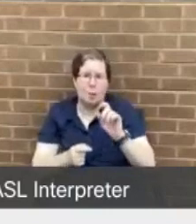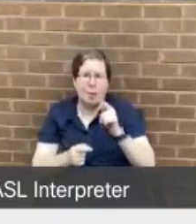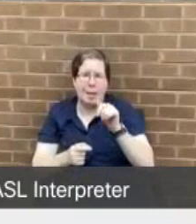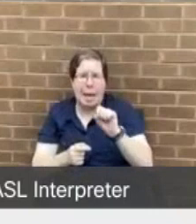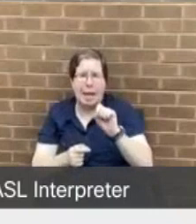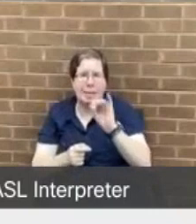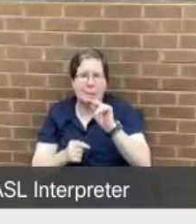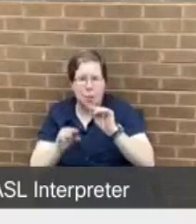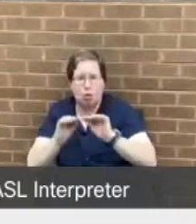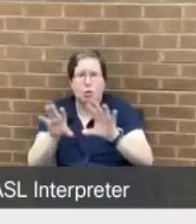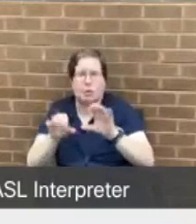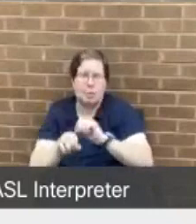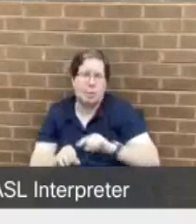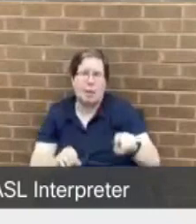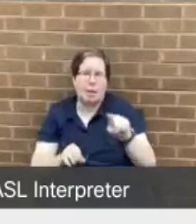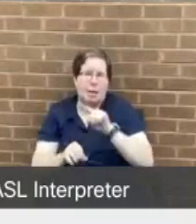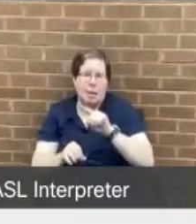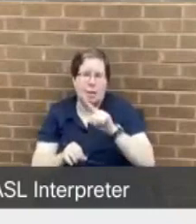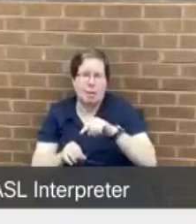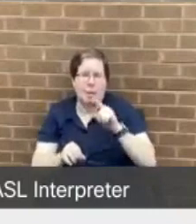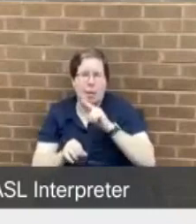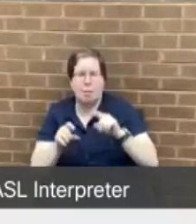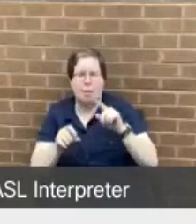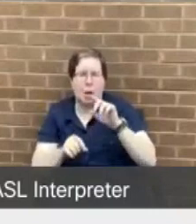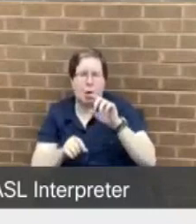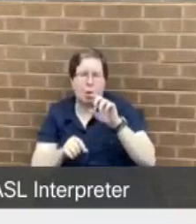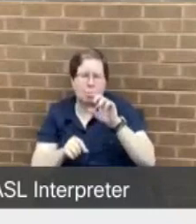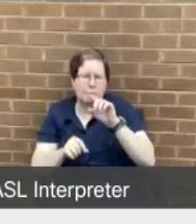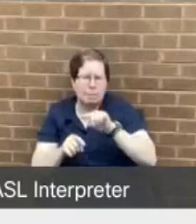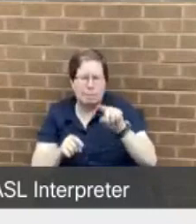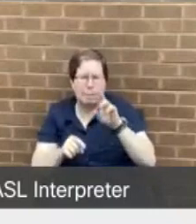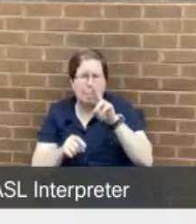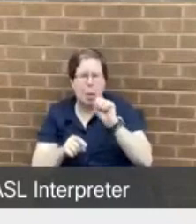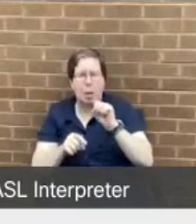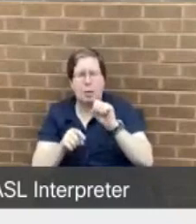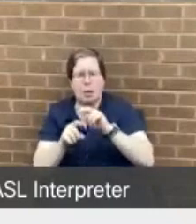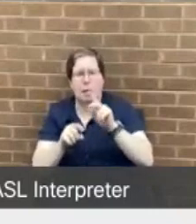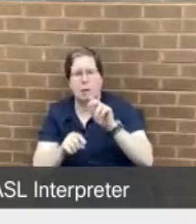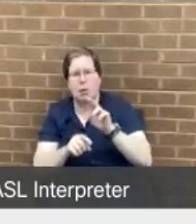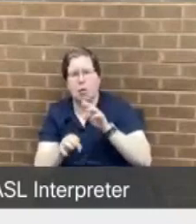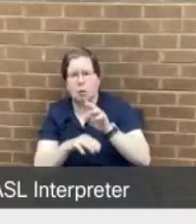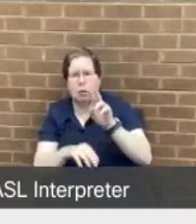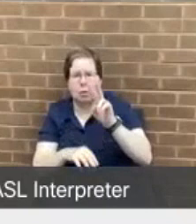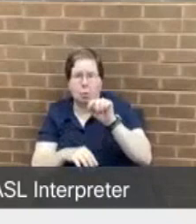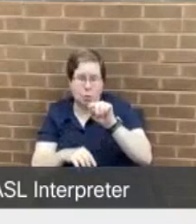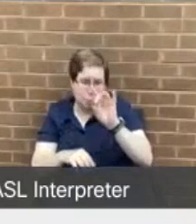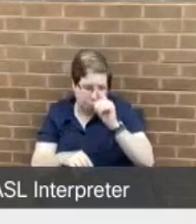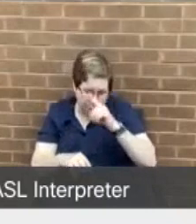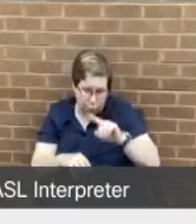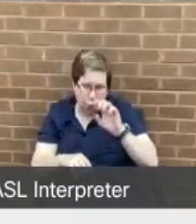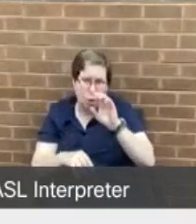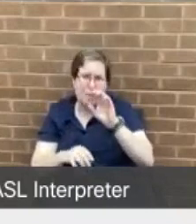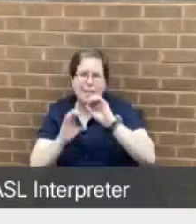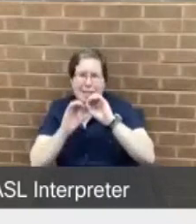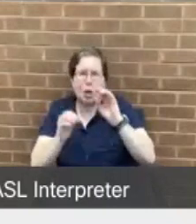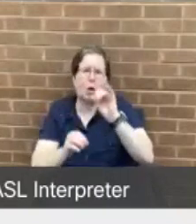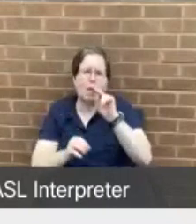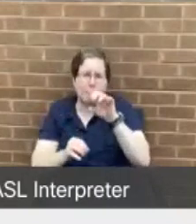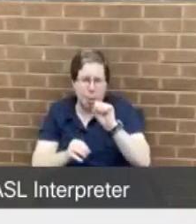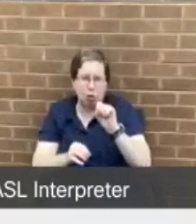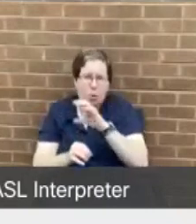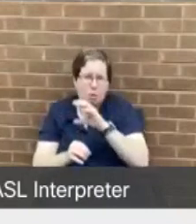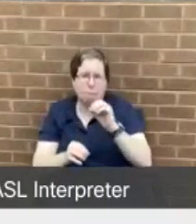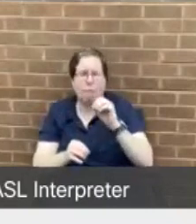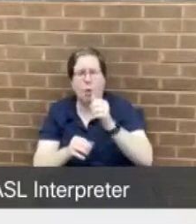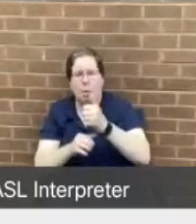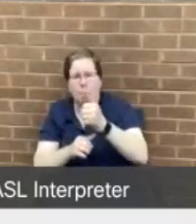aggressively transitioning towards a zero-emission bus fleet, investing in over $269 million for our zero-emission vehicles program, bus pilots, and bus